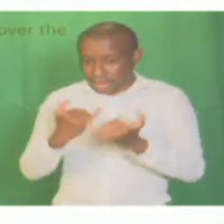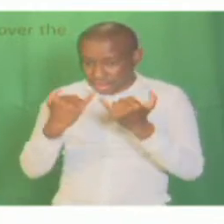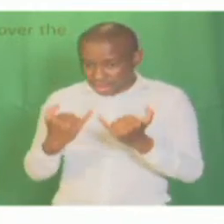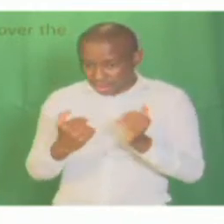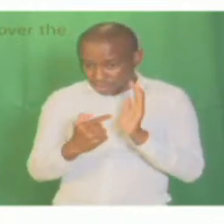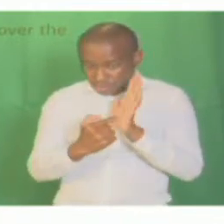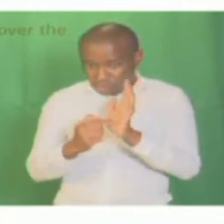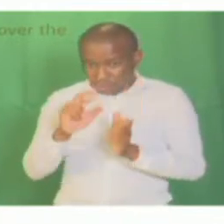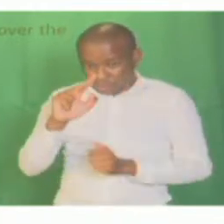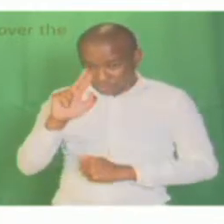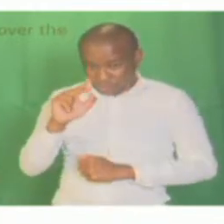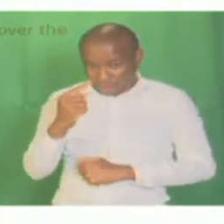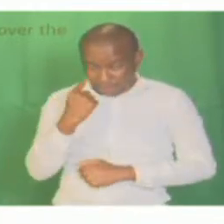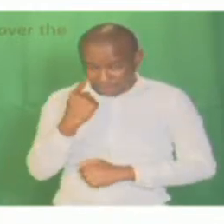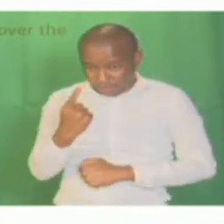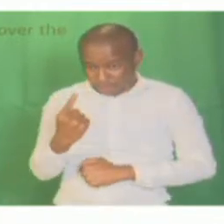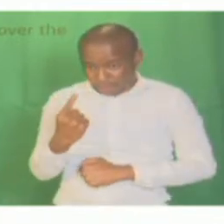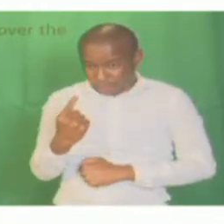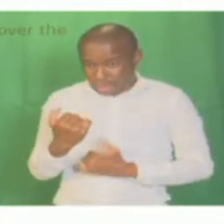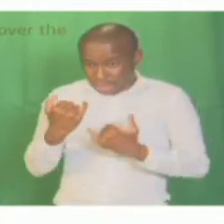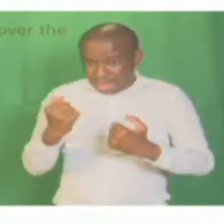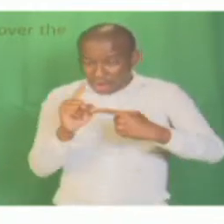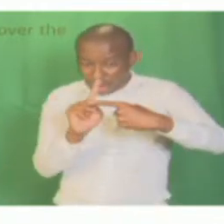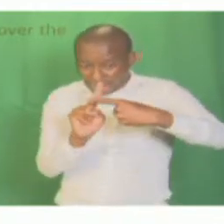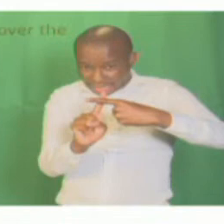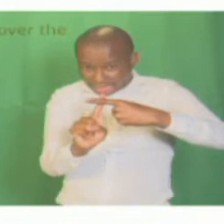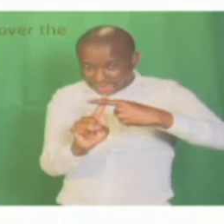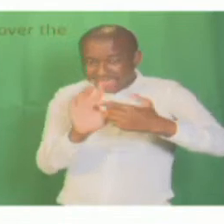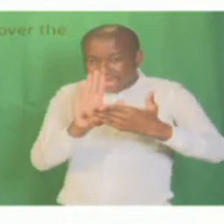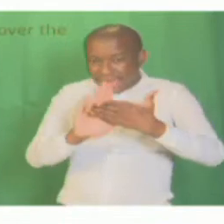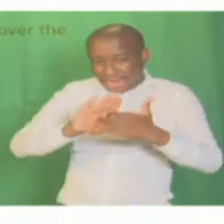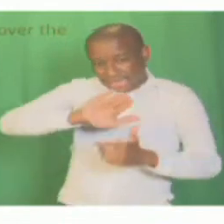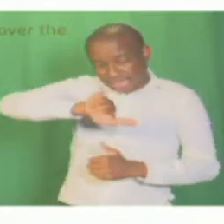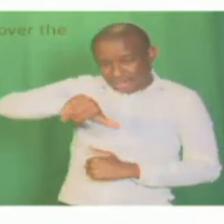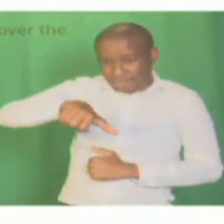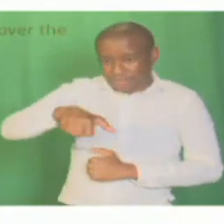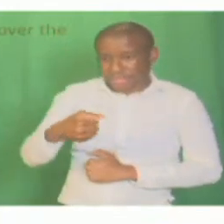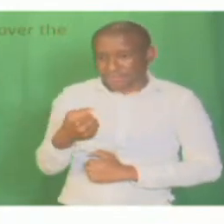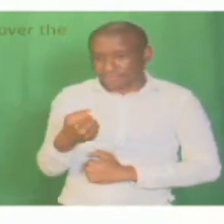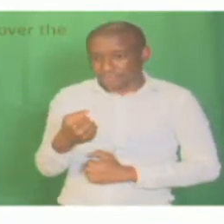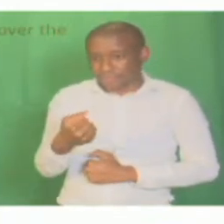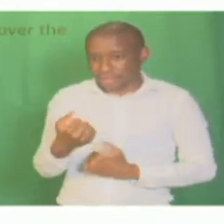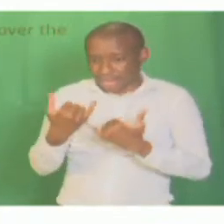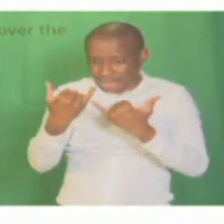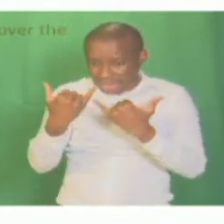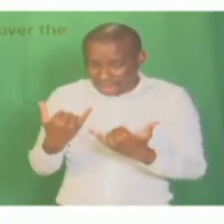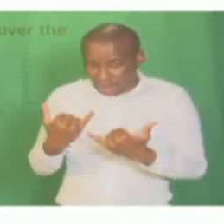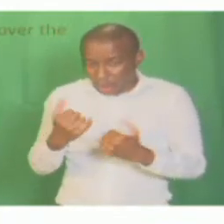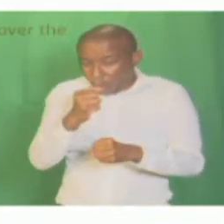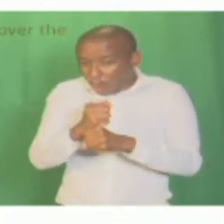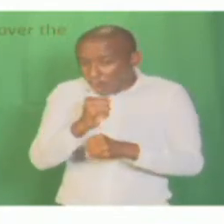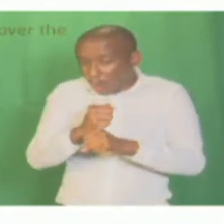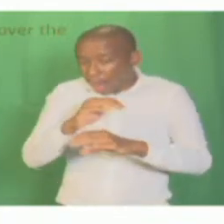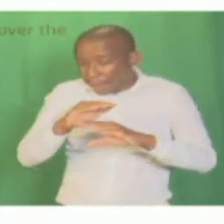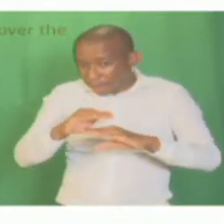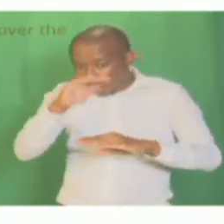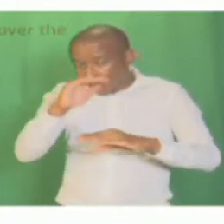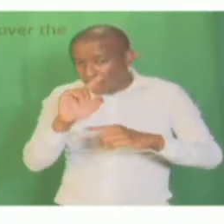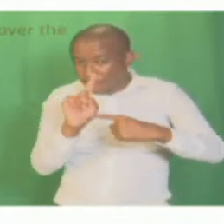in red color now, which is the addition and the subtracting. We are going to be dealing more with the